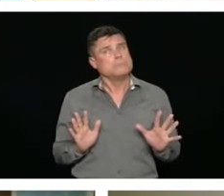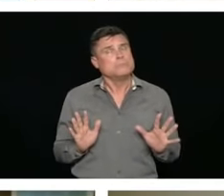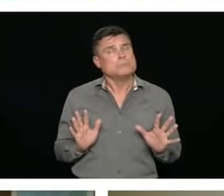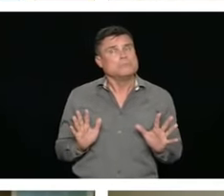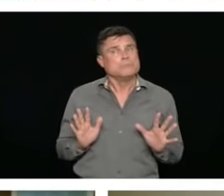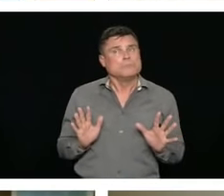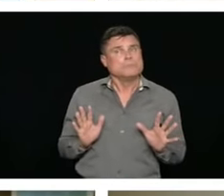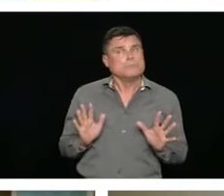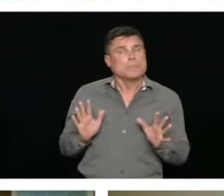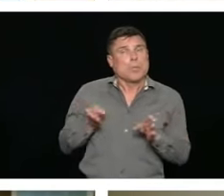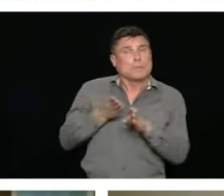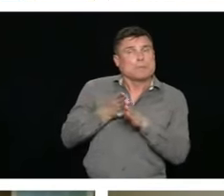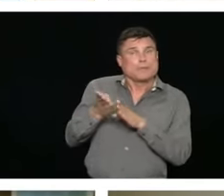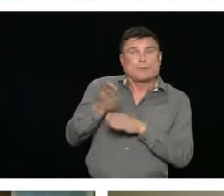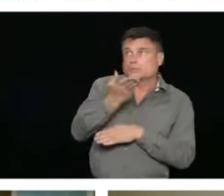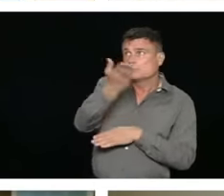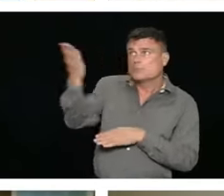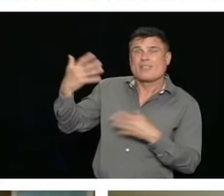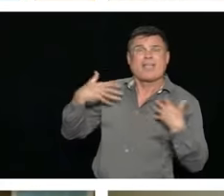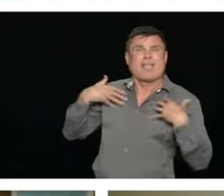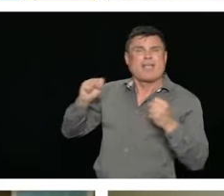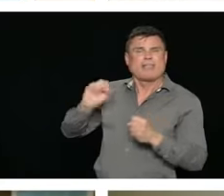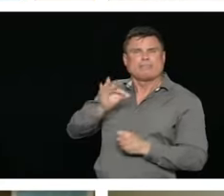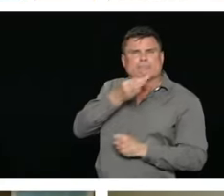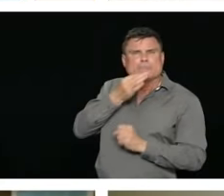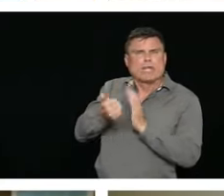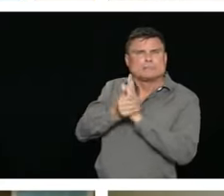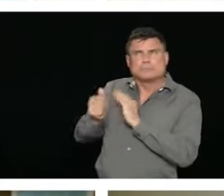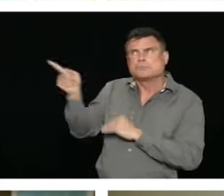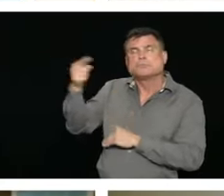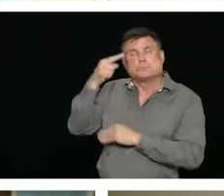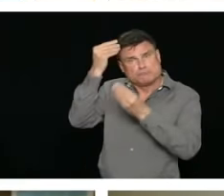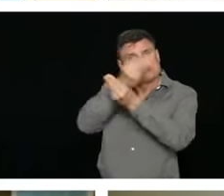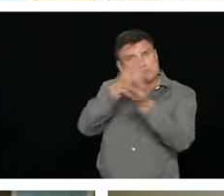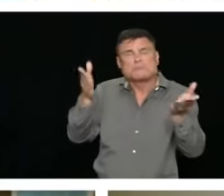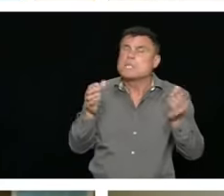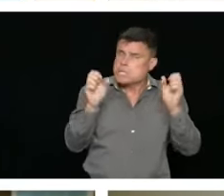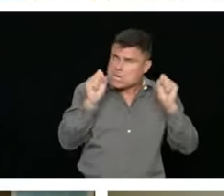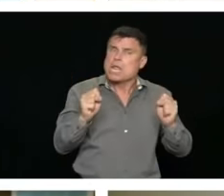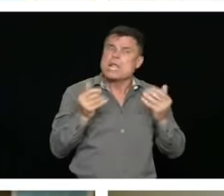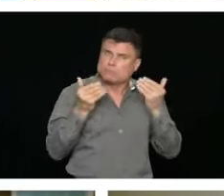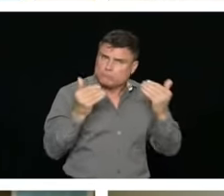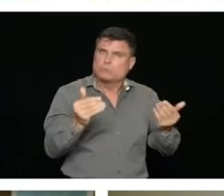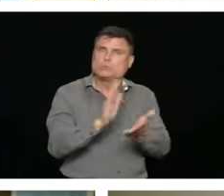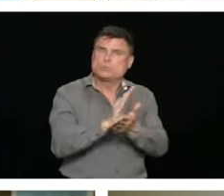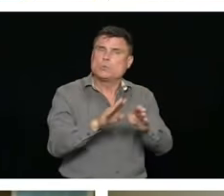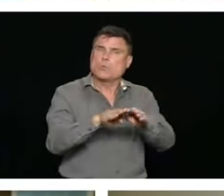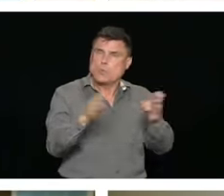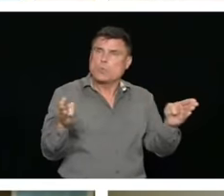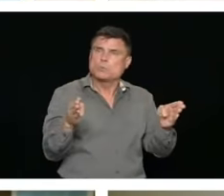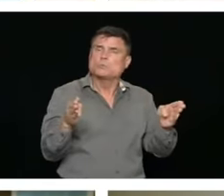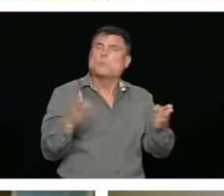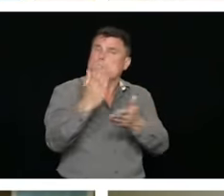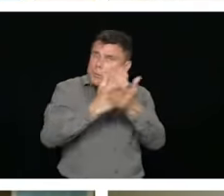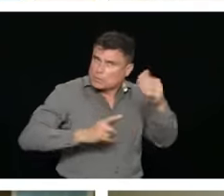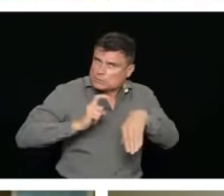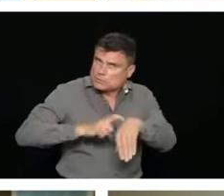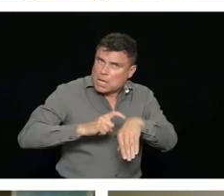to, move forward and move backwards, depending on exactly that, the second wave scenario. And so we're going to have to get used